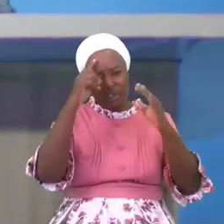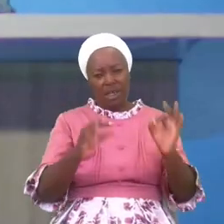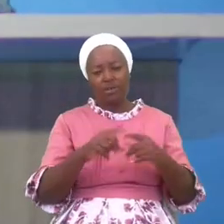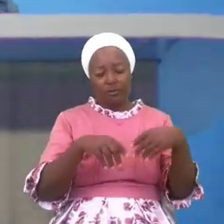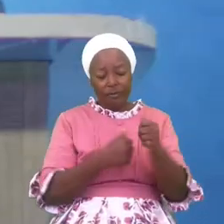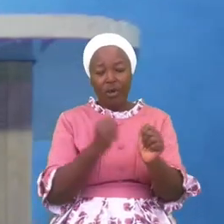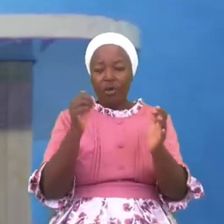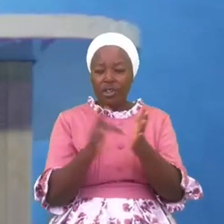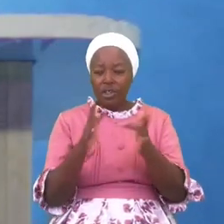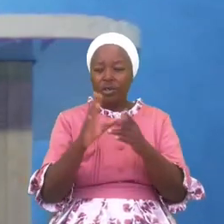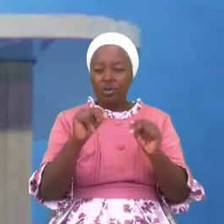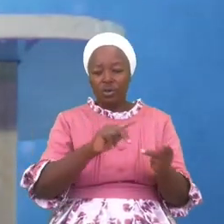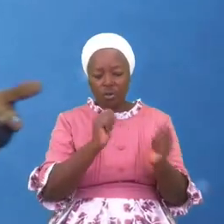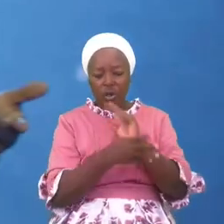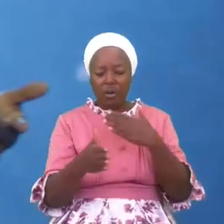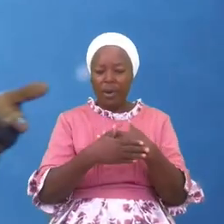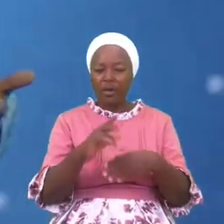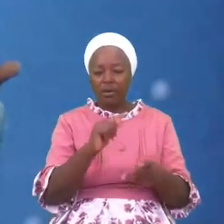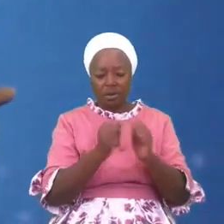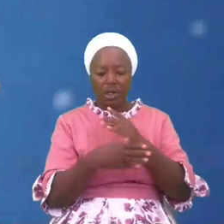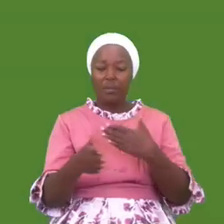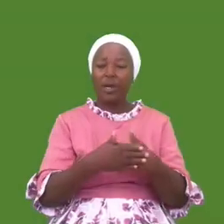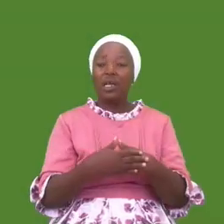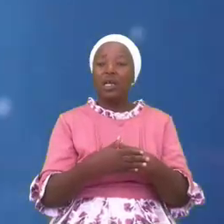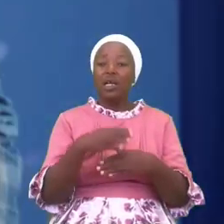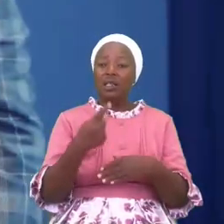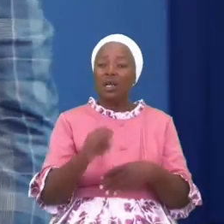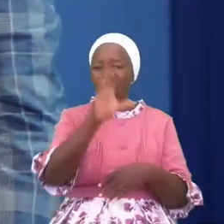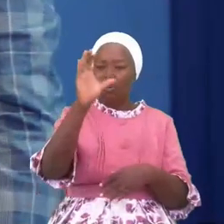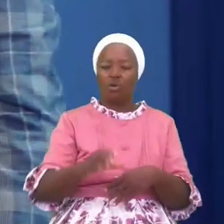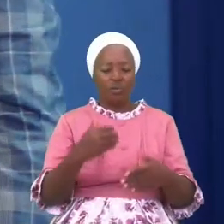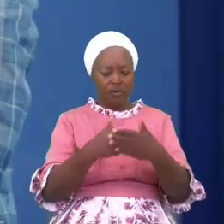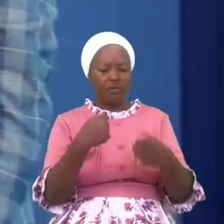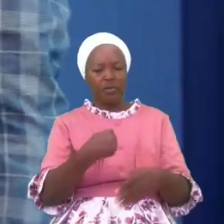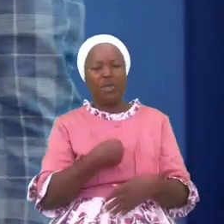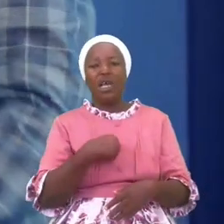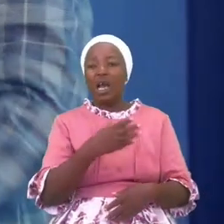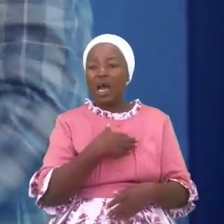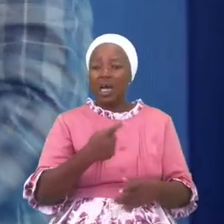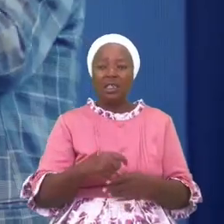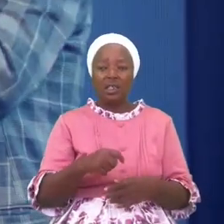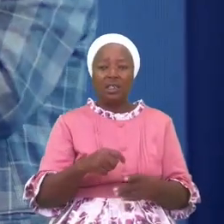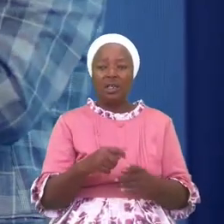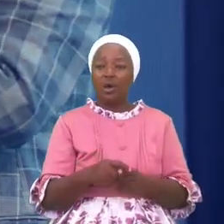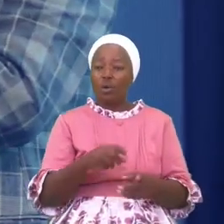No turning back. The cross before me and the world behind me. Whatever,